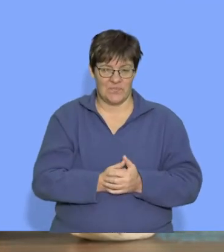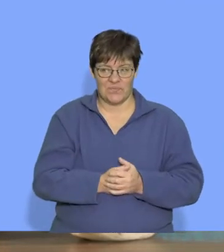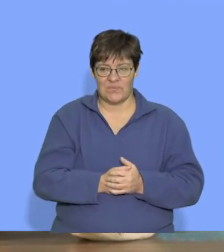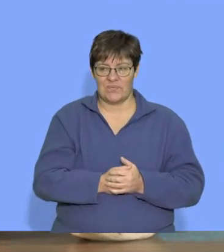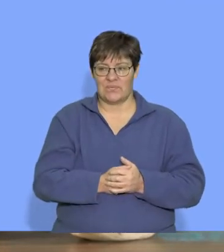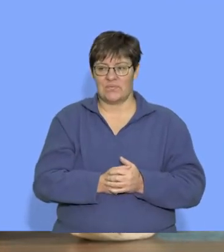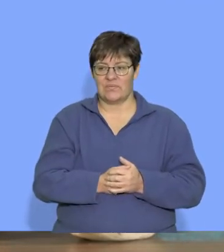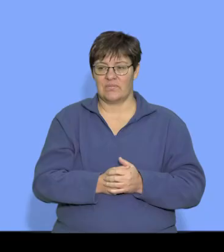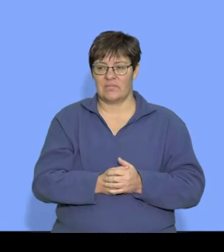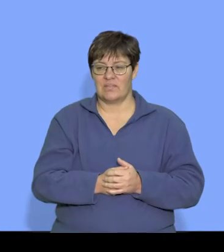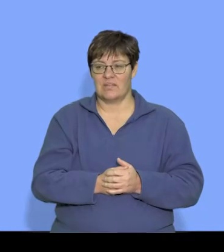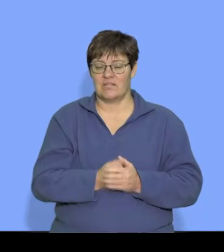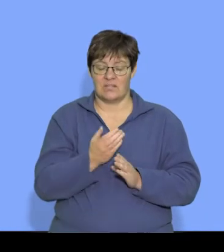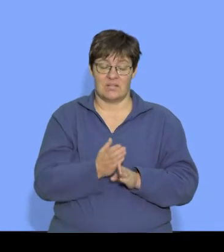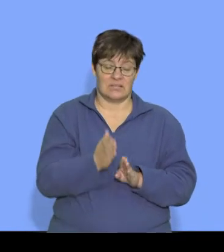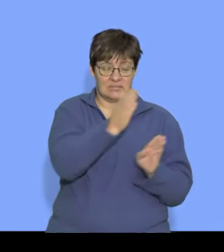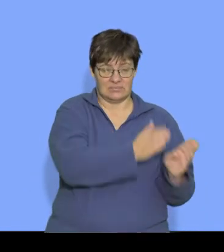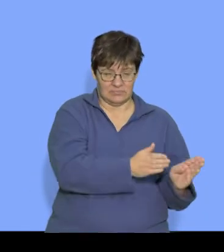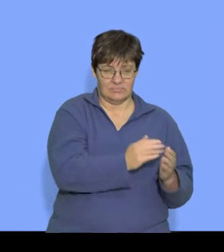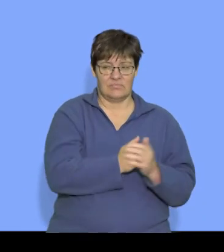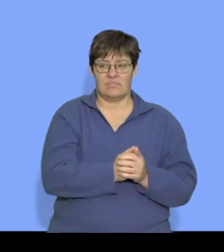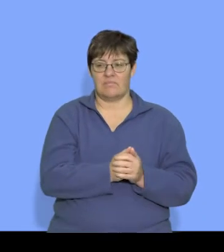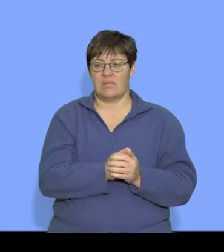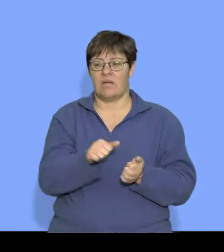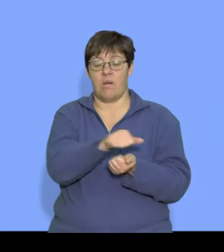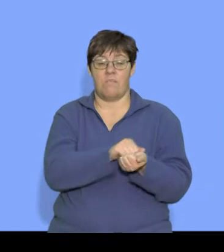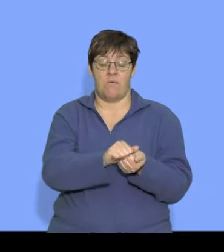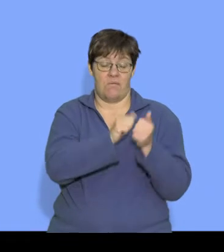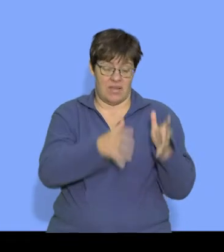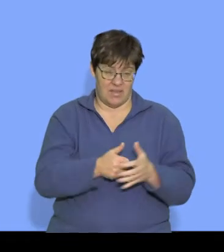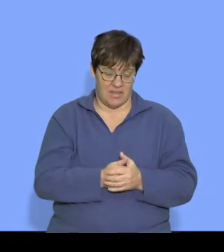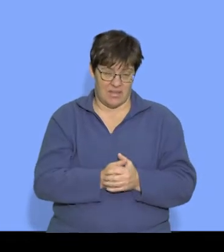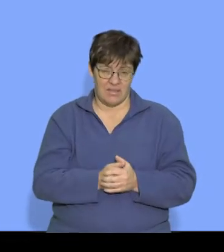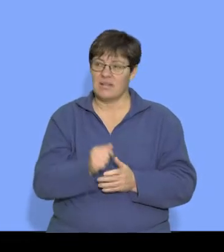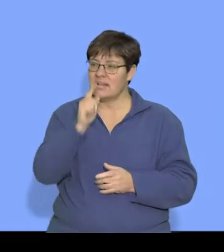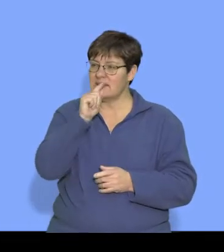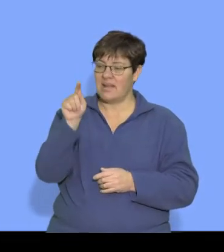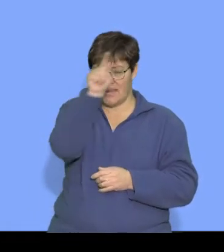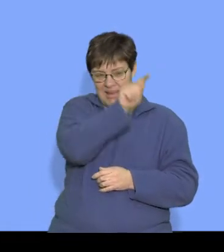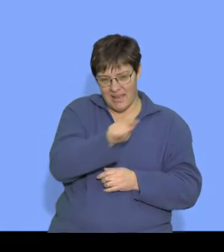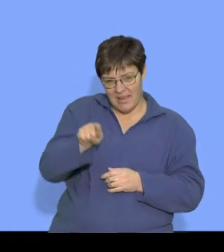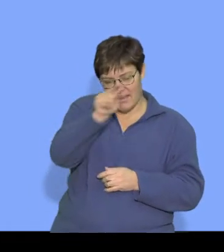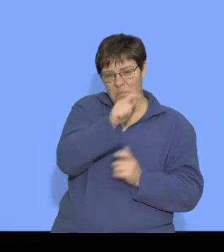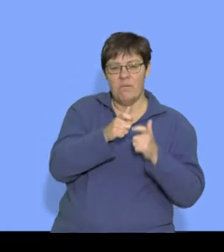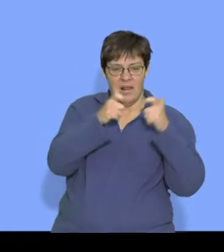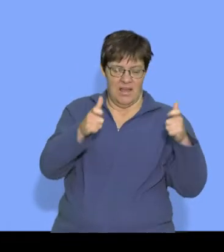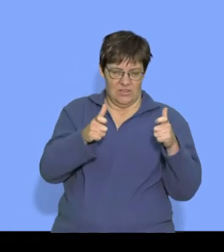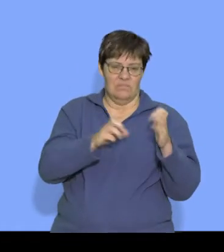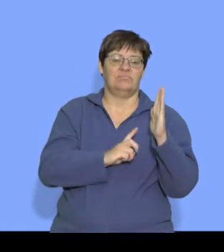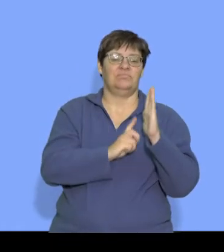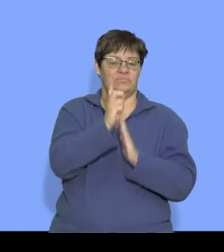Okay. The next set of teeth are the molars, and we see them right here. So these are the larger